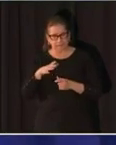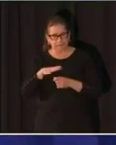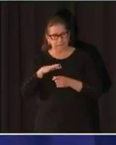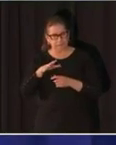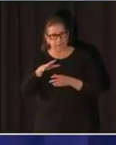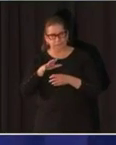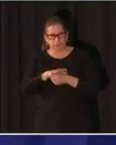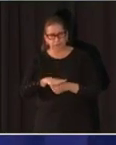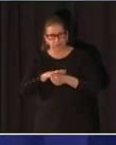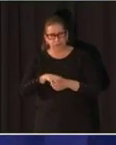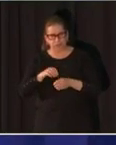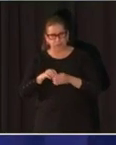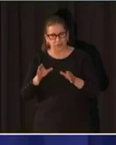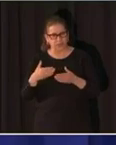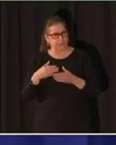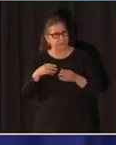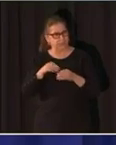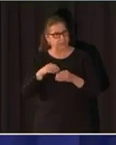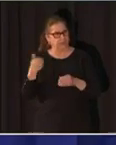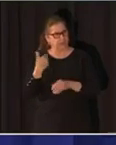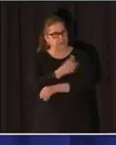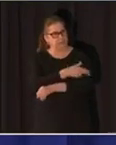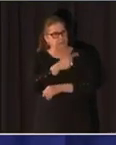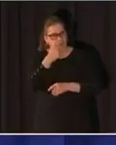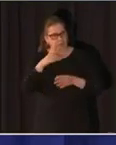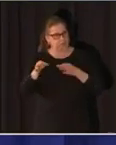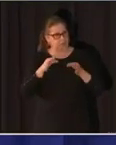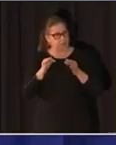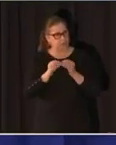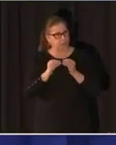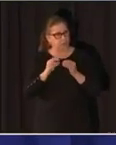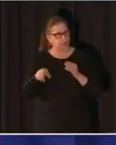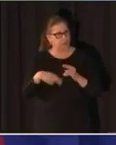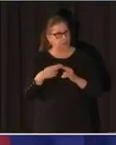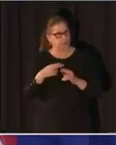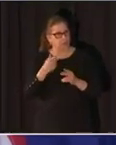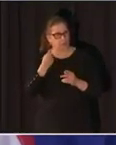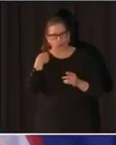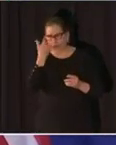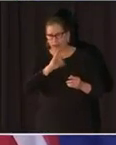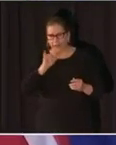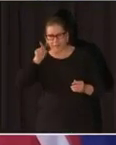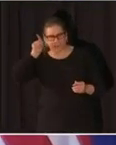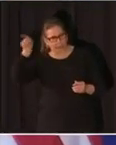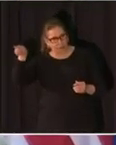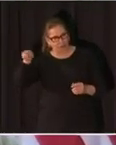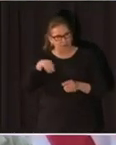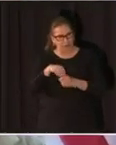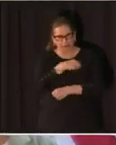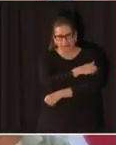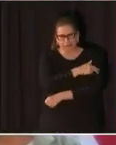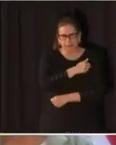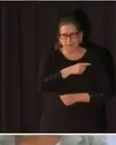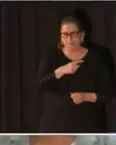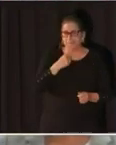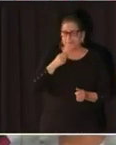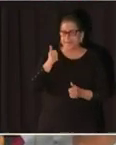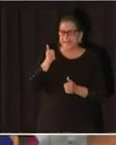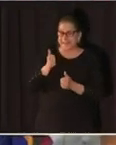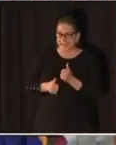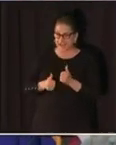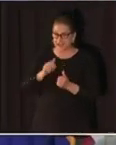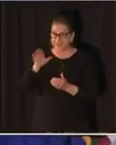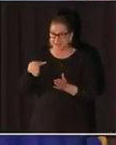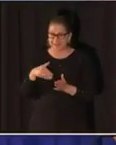Yes. So a couple of things. So each design of every facility is designed